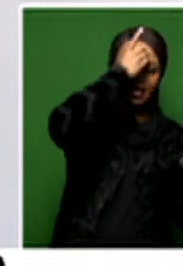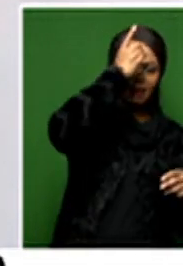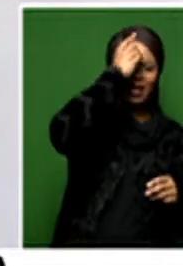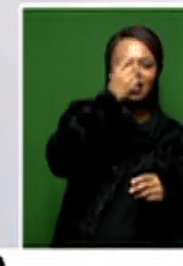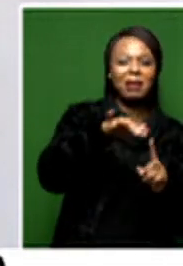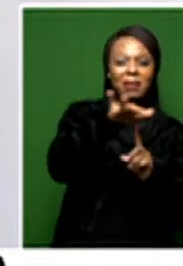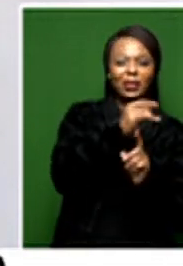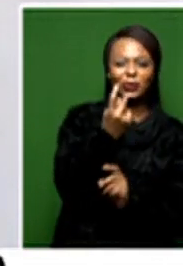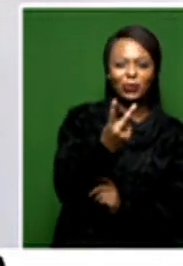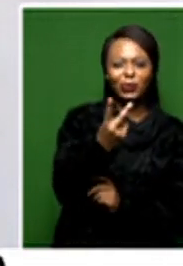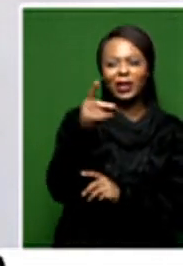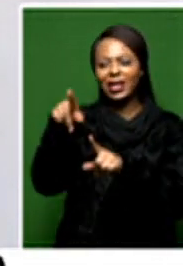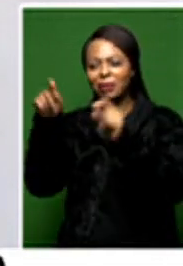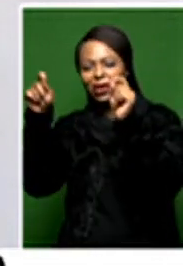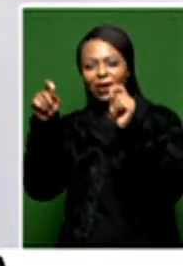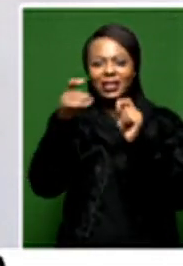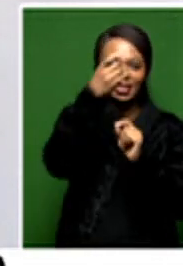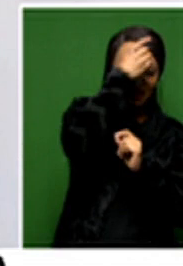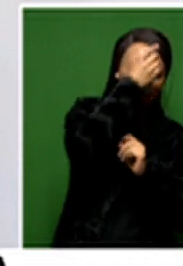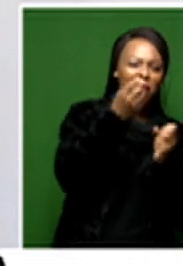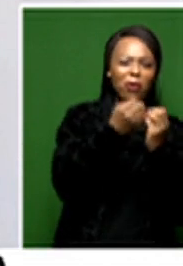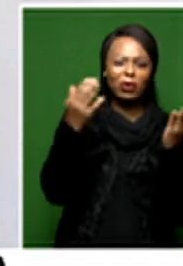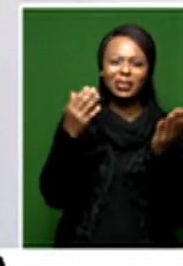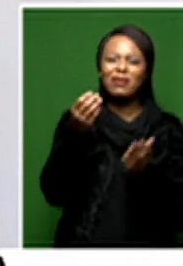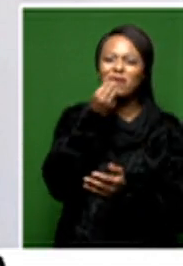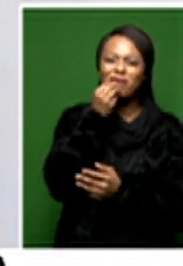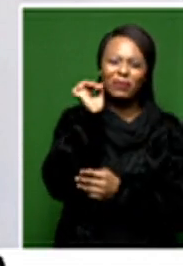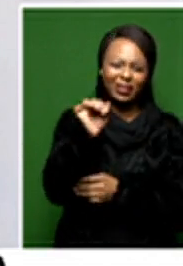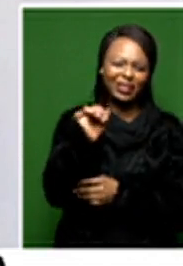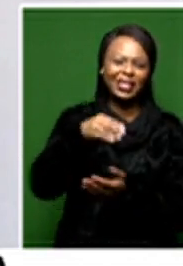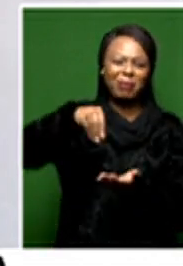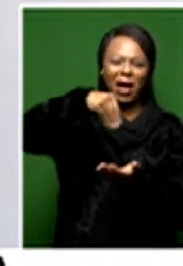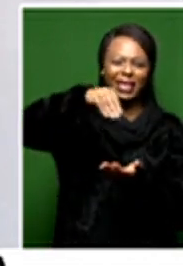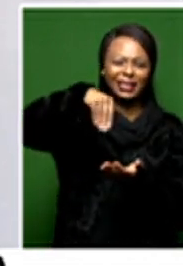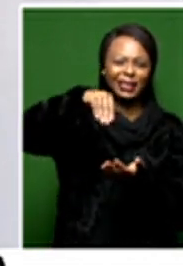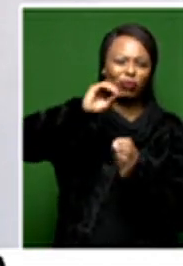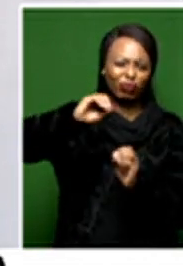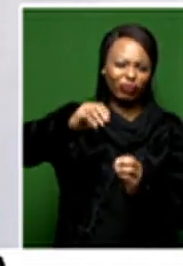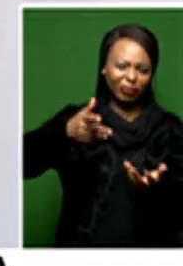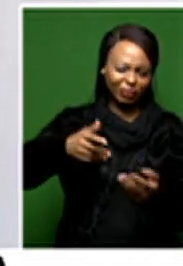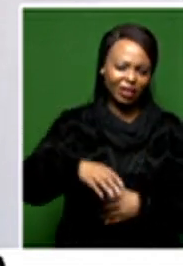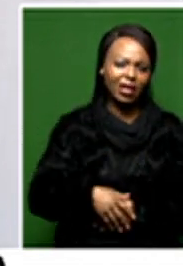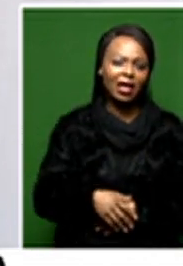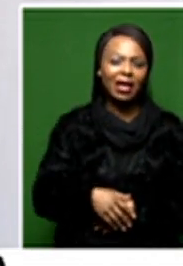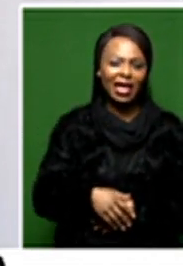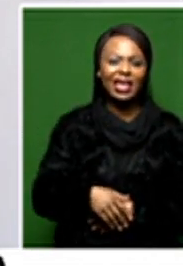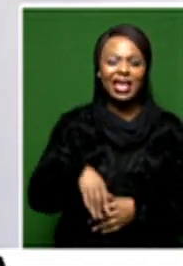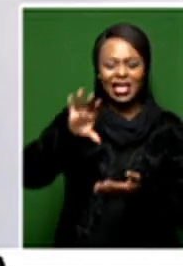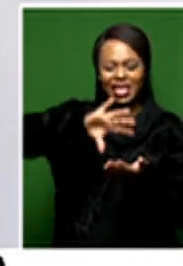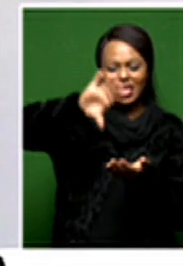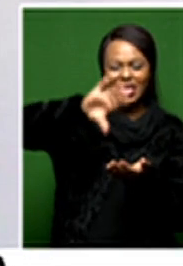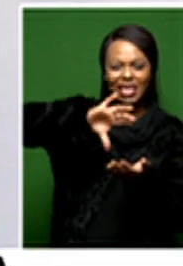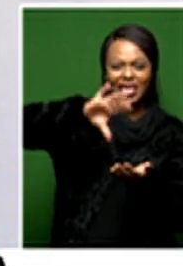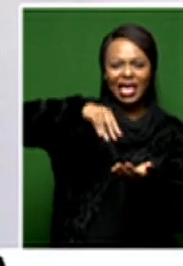where, you get a lot of spicy food on the menu. And I think when you're going into the curry direction, it's also a